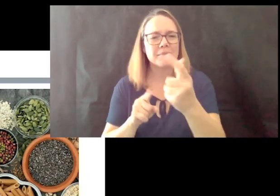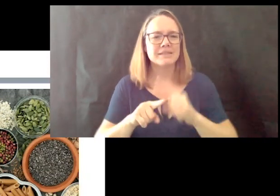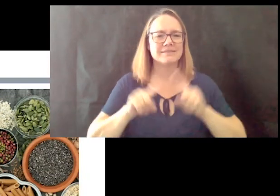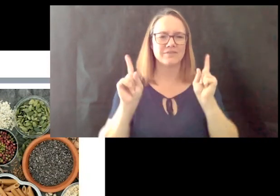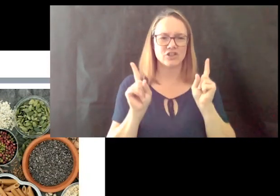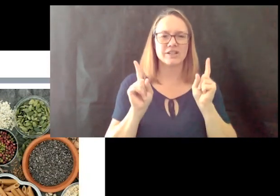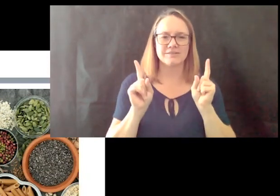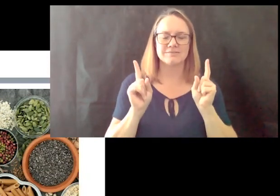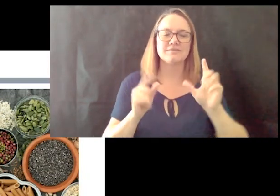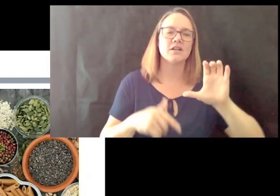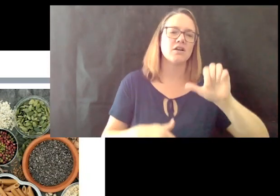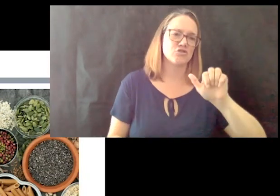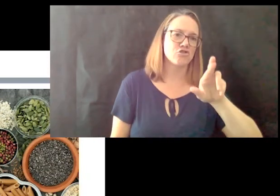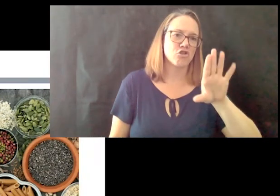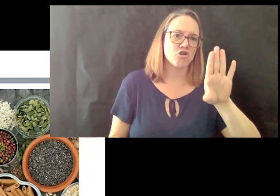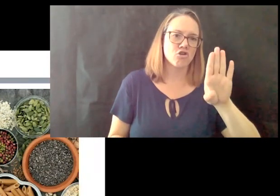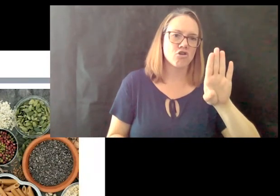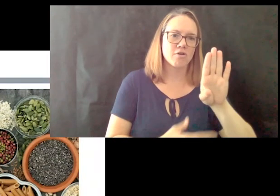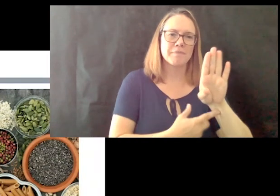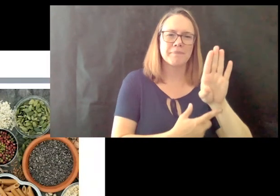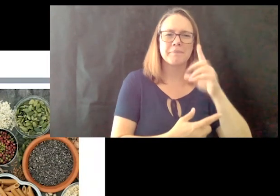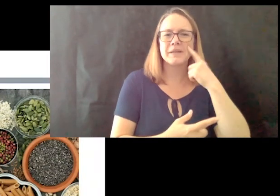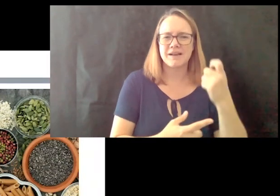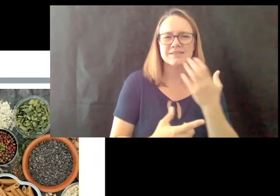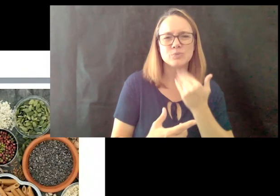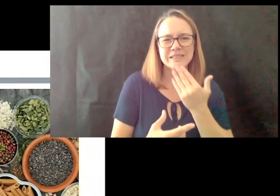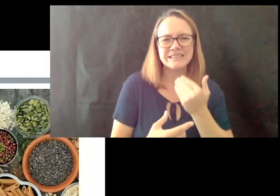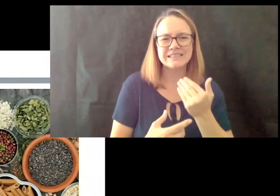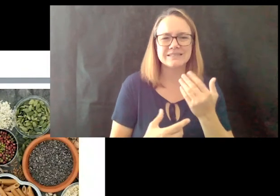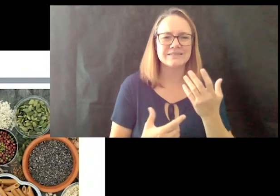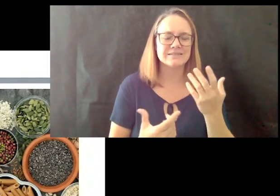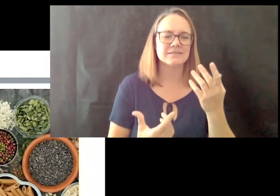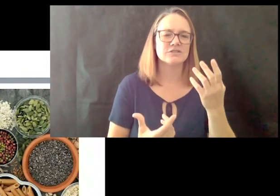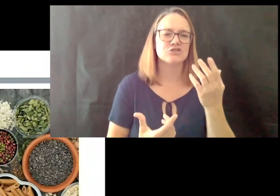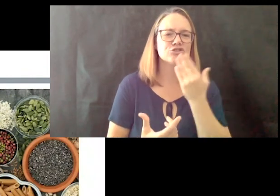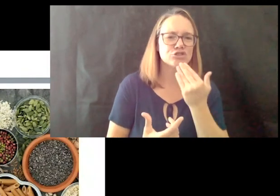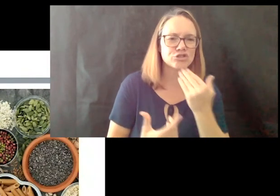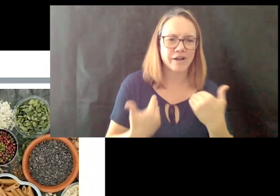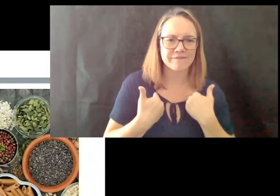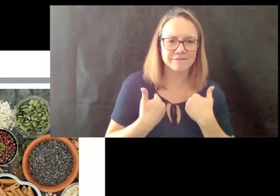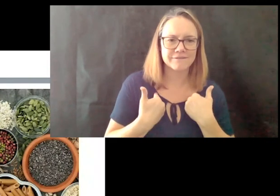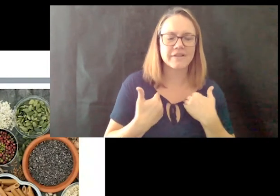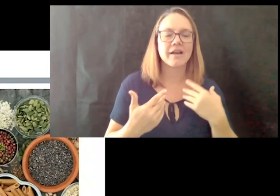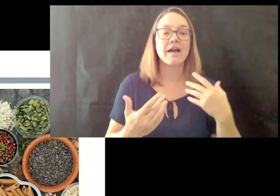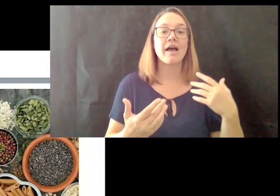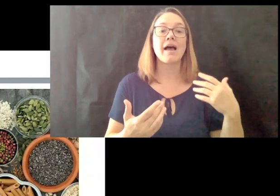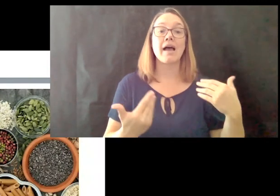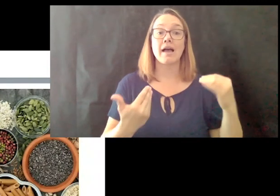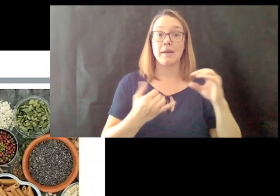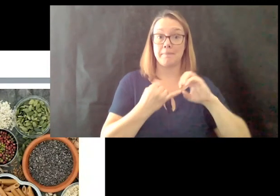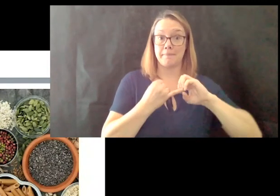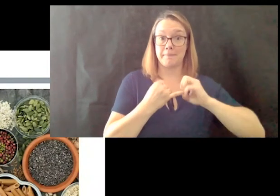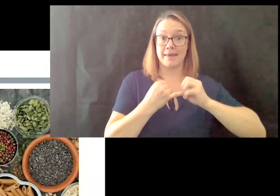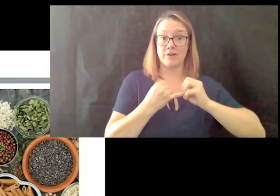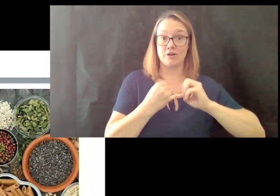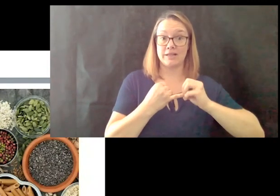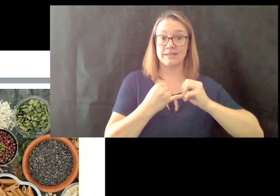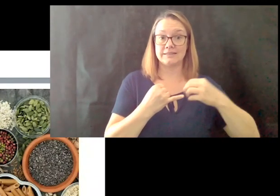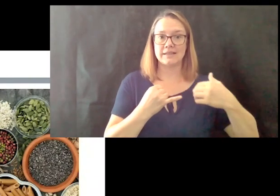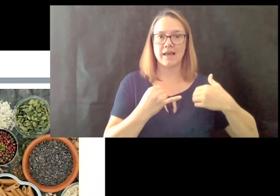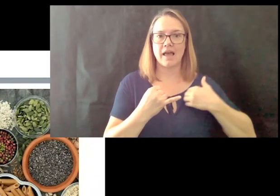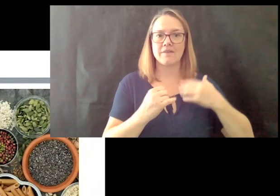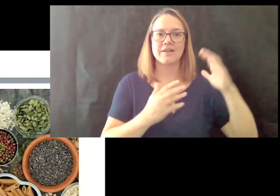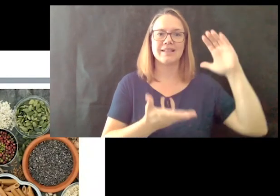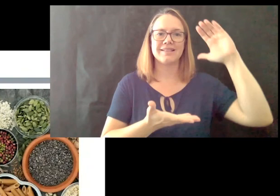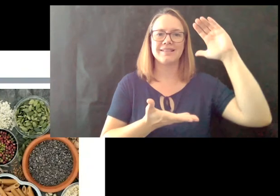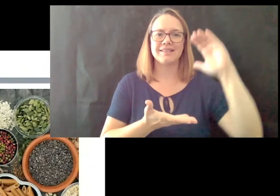different. They're considered a carb, of course, because of their sweetness and sugar. Berries have less